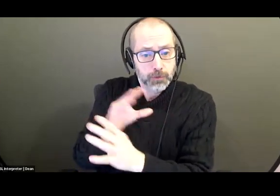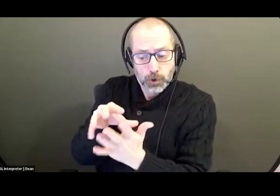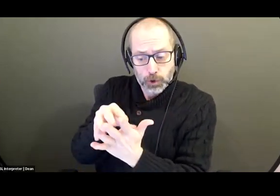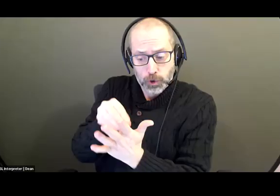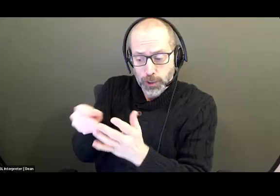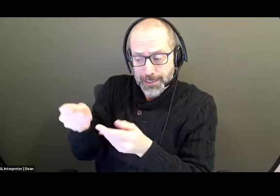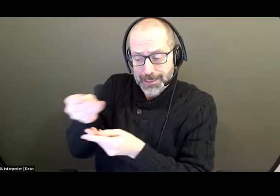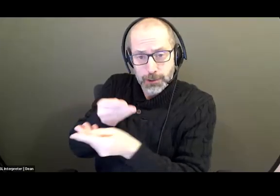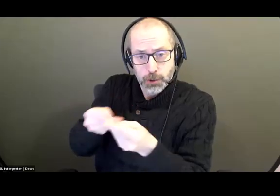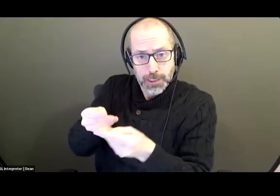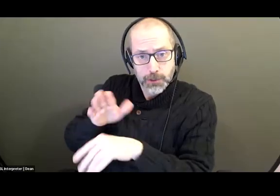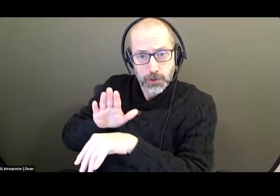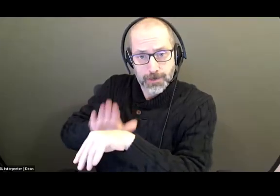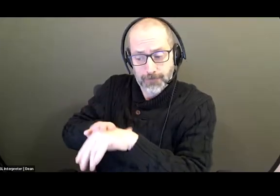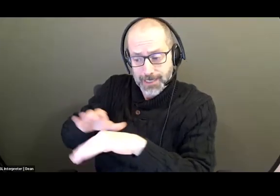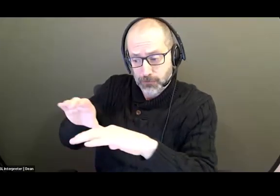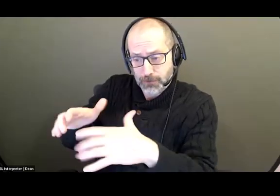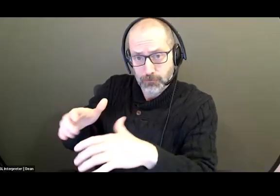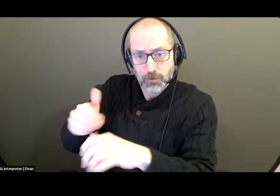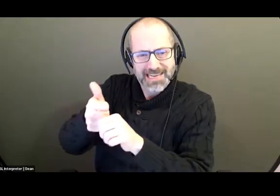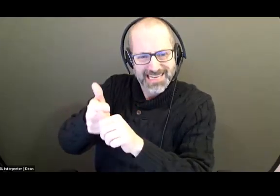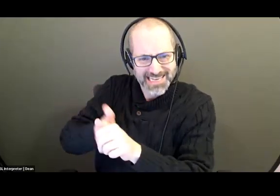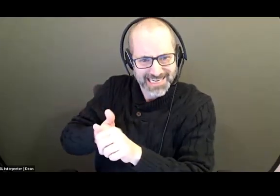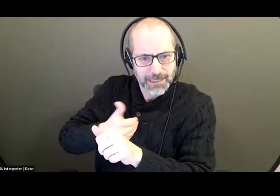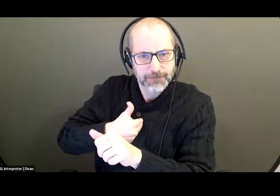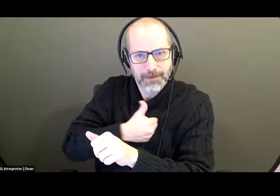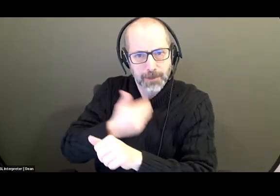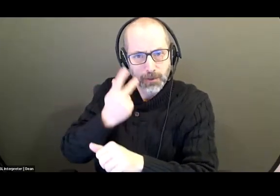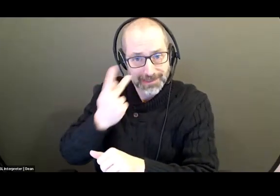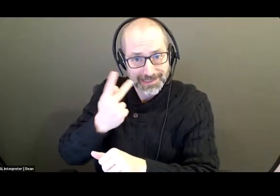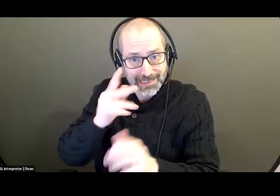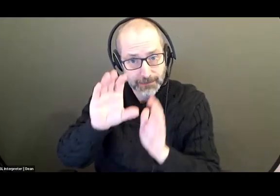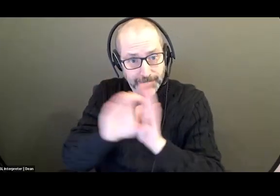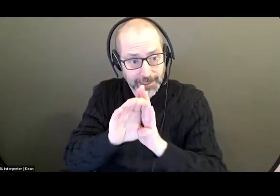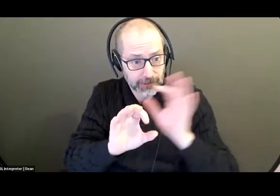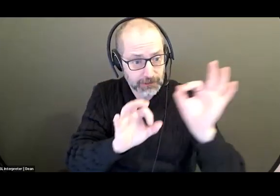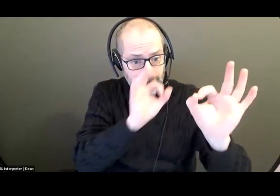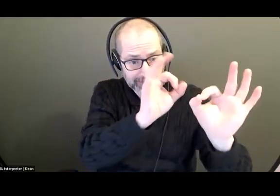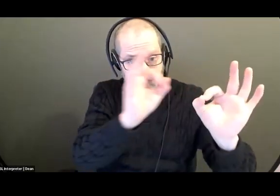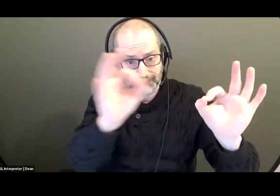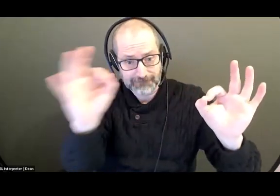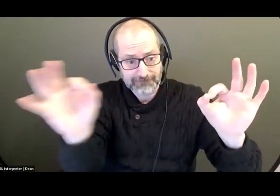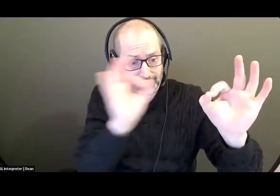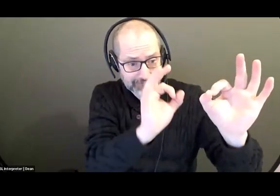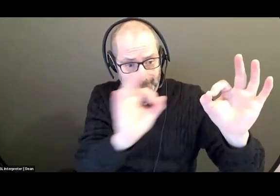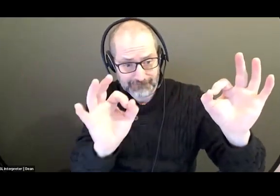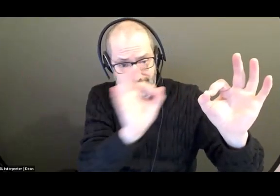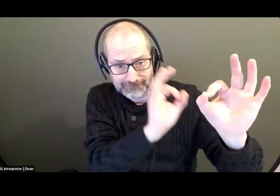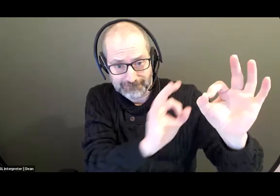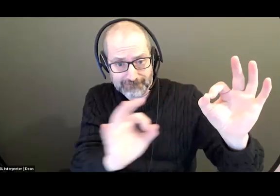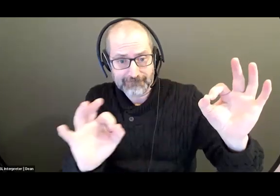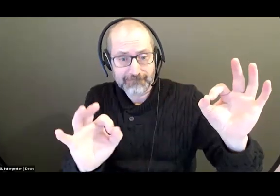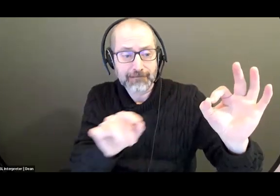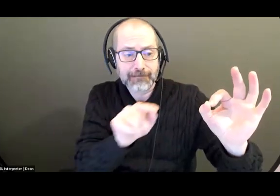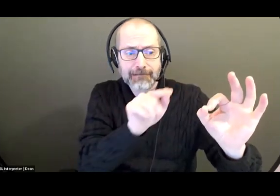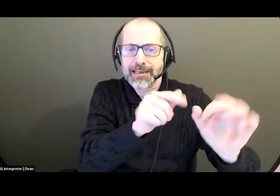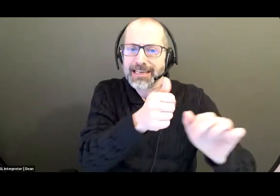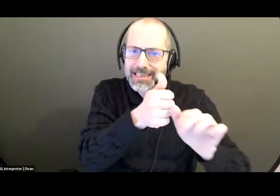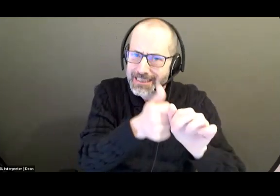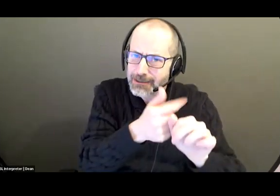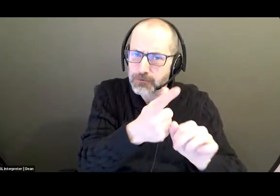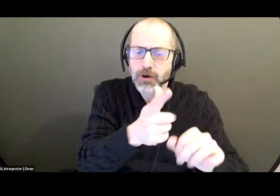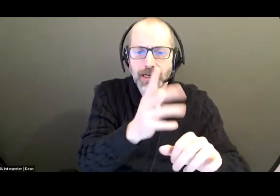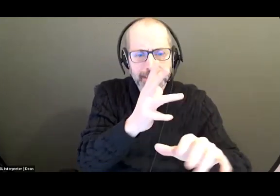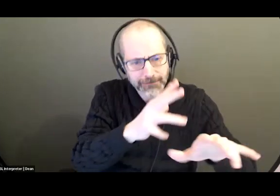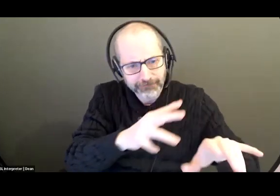Thank you. I want to thank each member of the Virtual Learning Exchange Advisory Group. So each person you